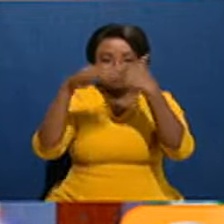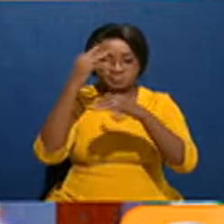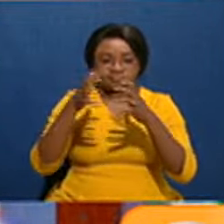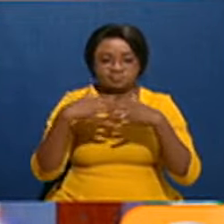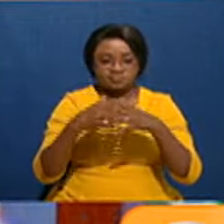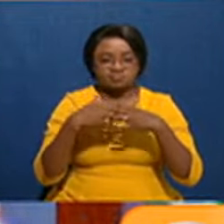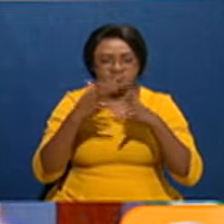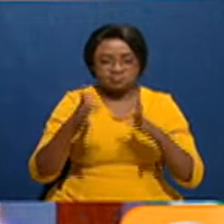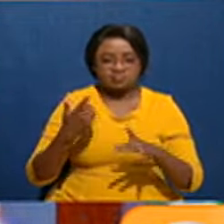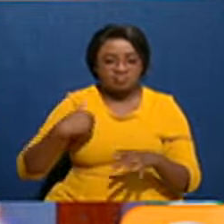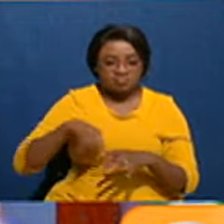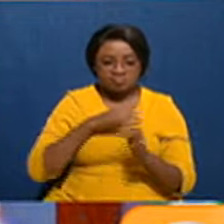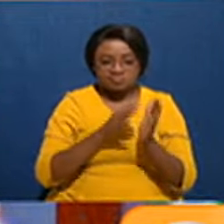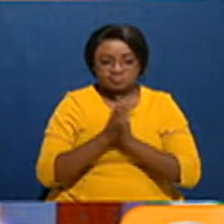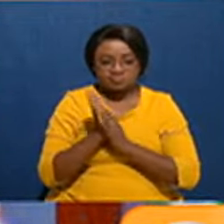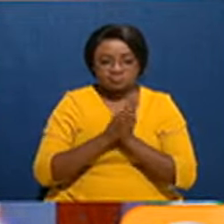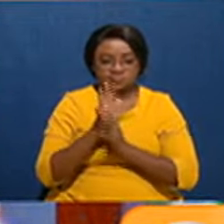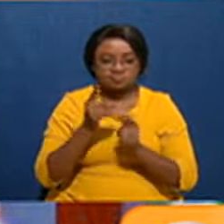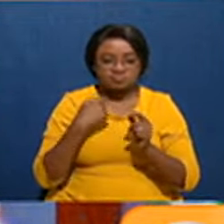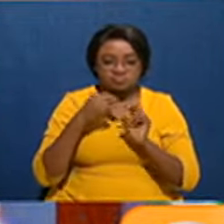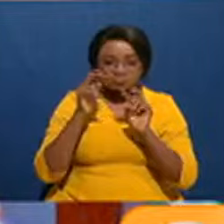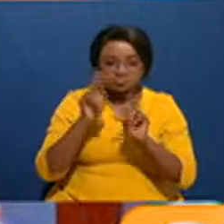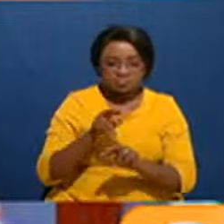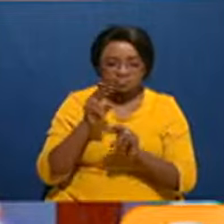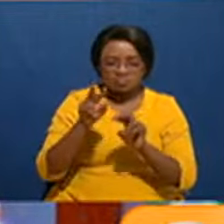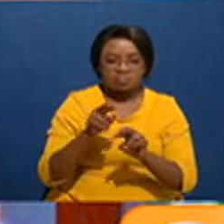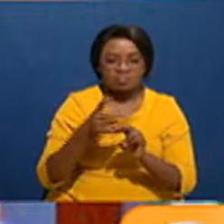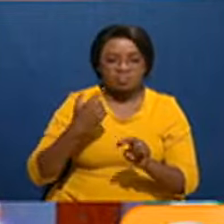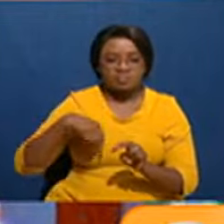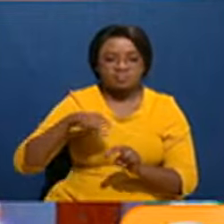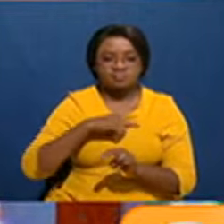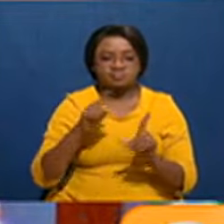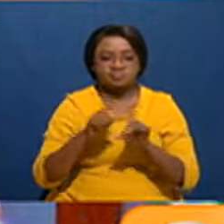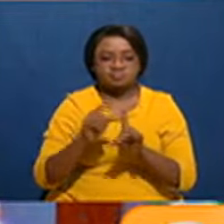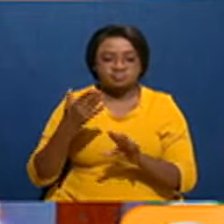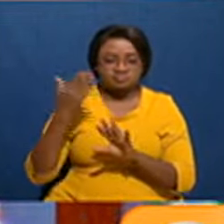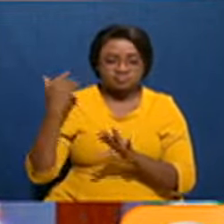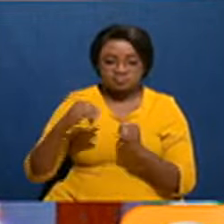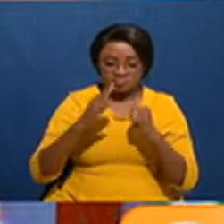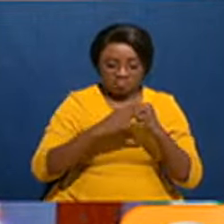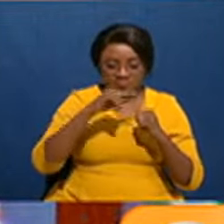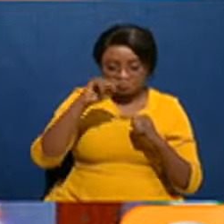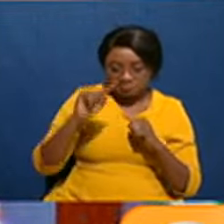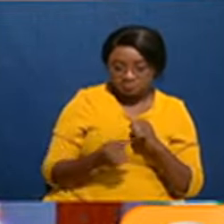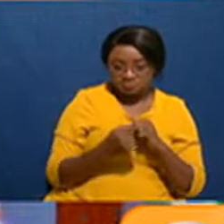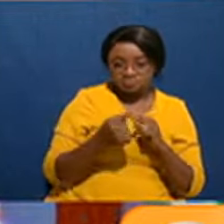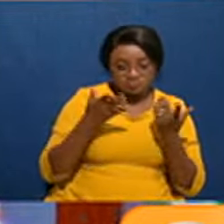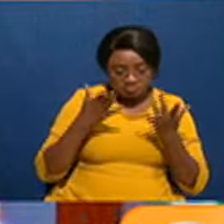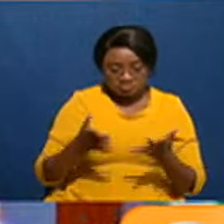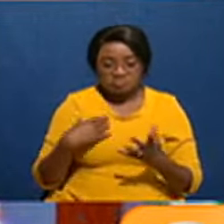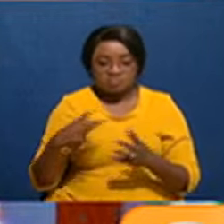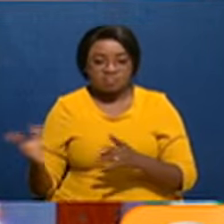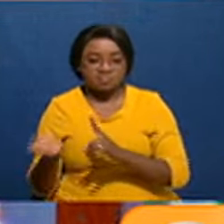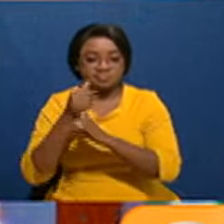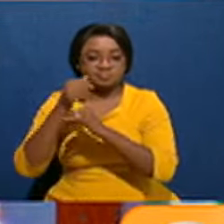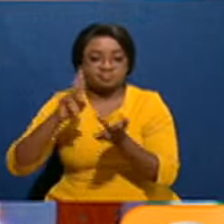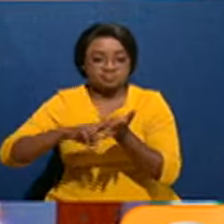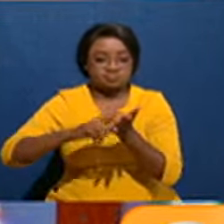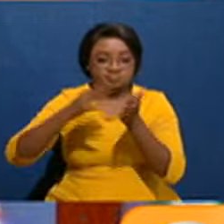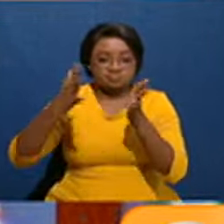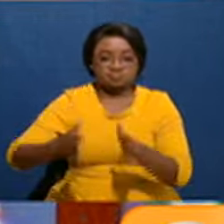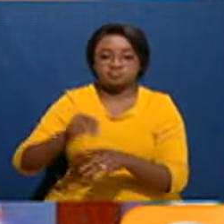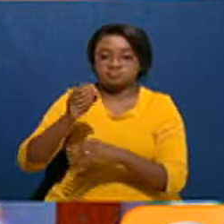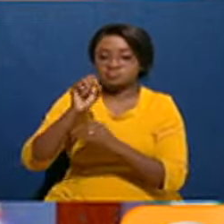but we are looking forward to increasing that number. We were at 9,000 We are now at 12,000. You can